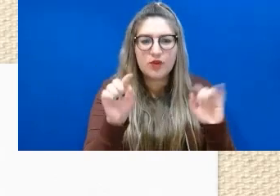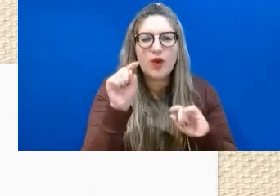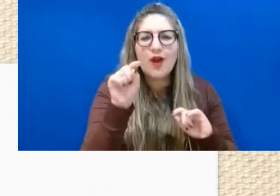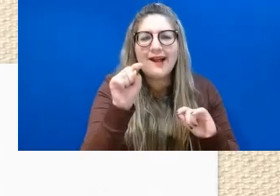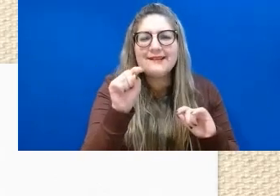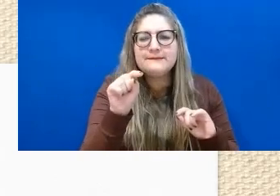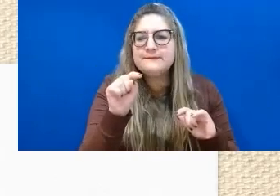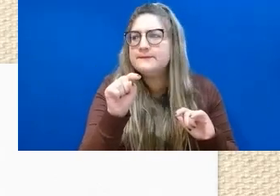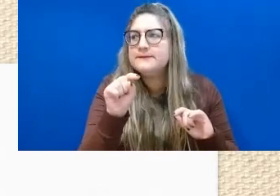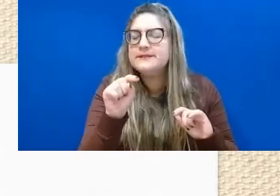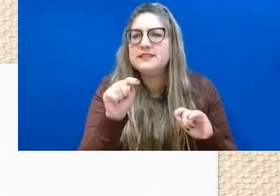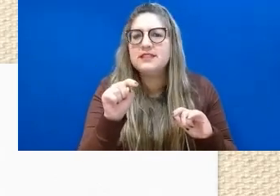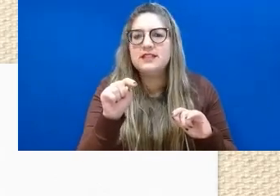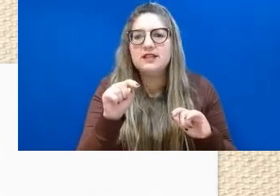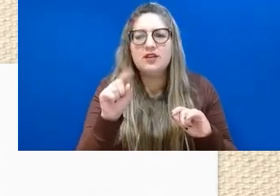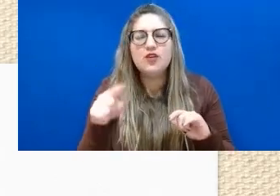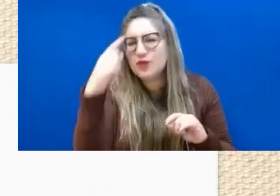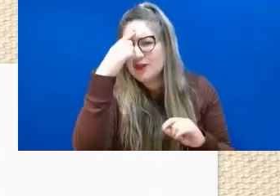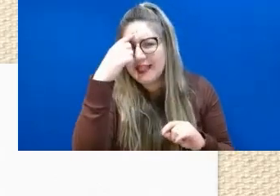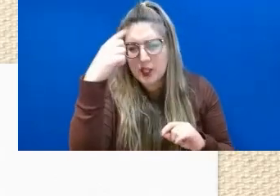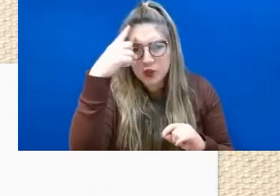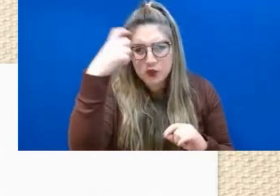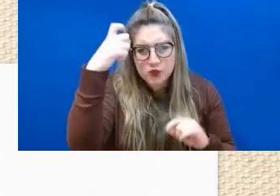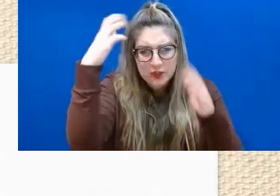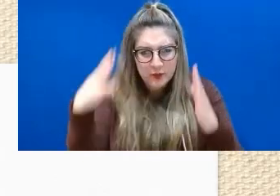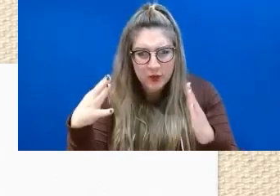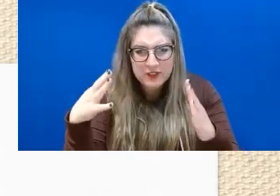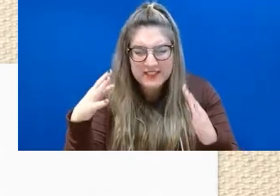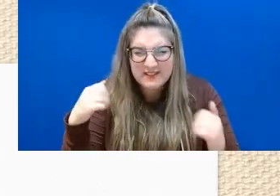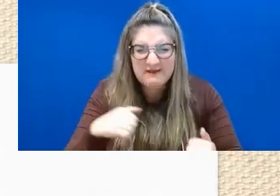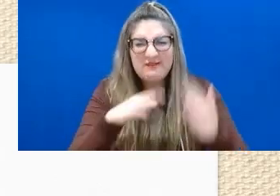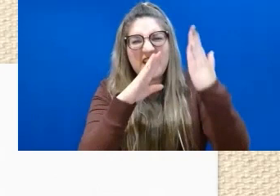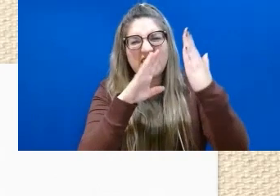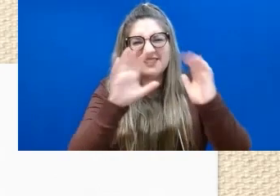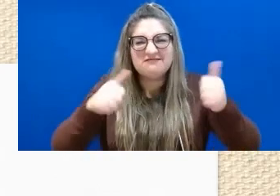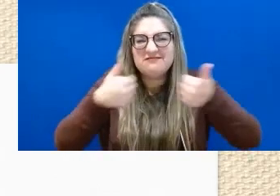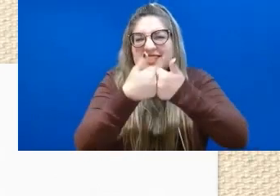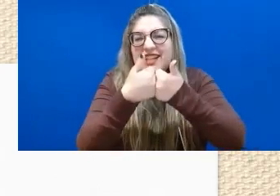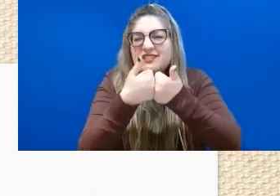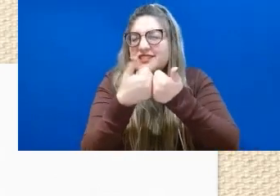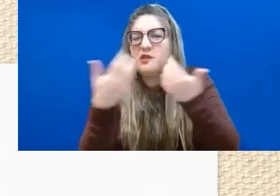the challenges and barriers that dreamers face in the United States?